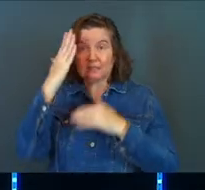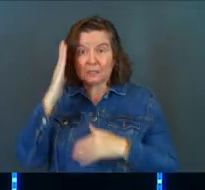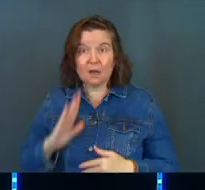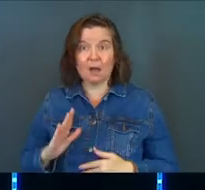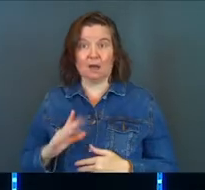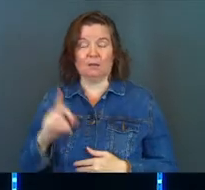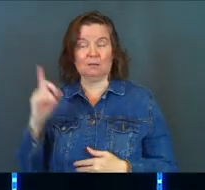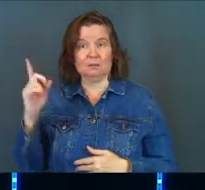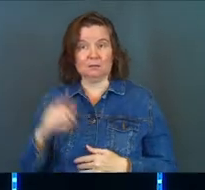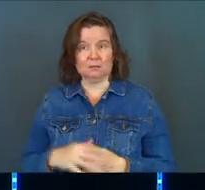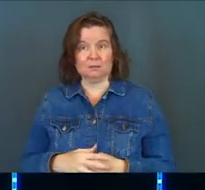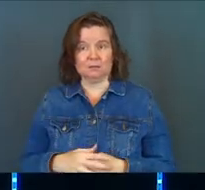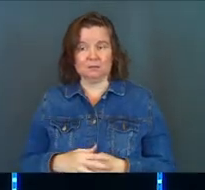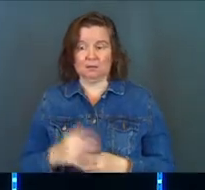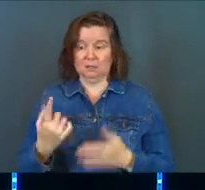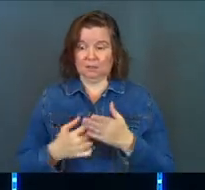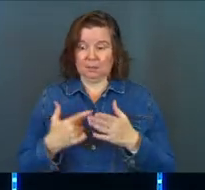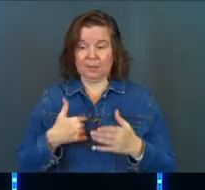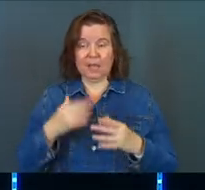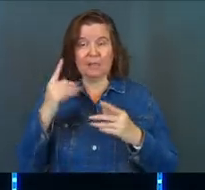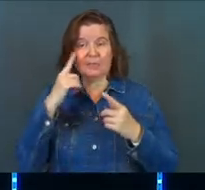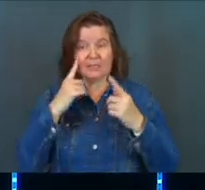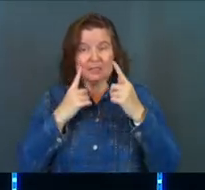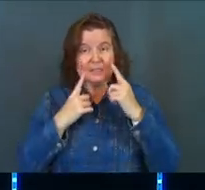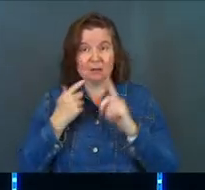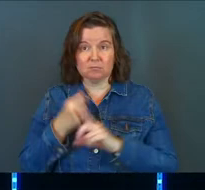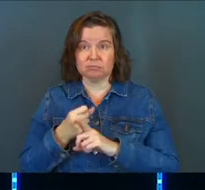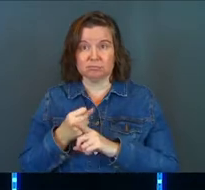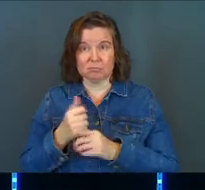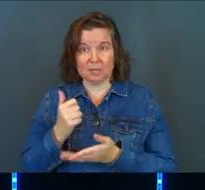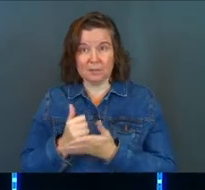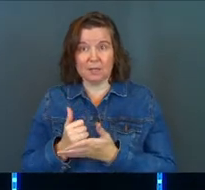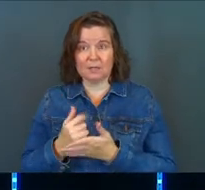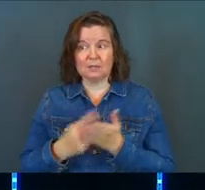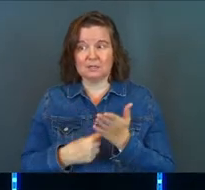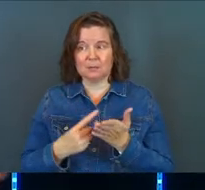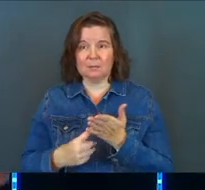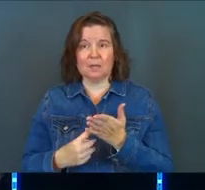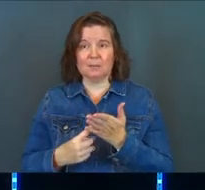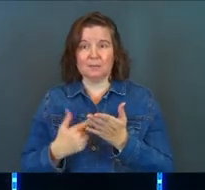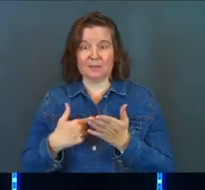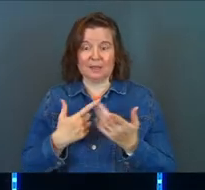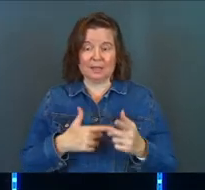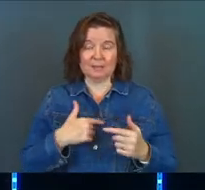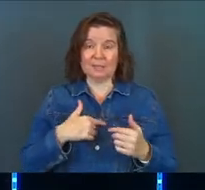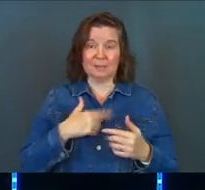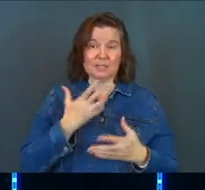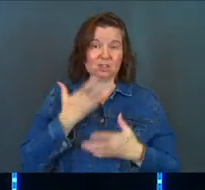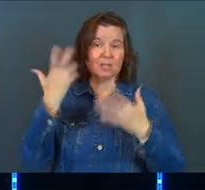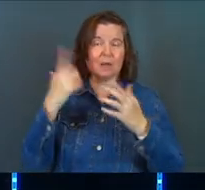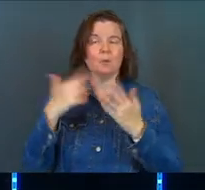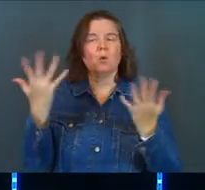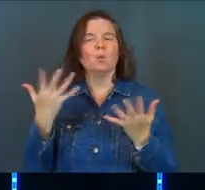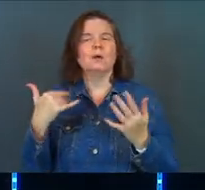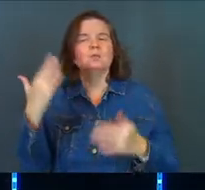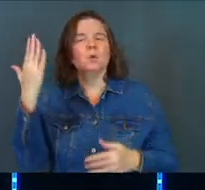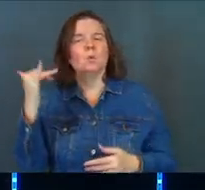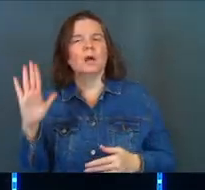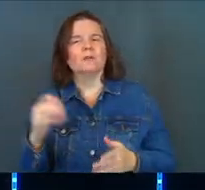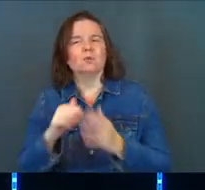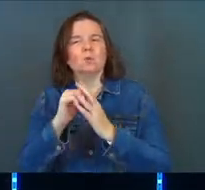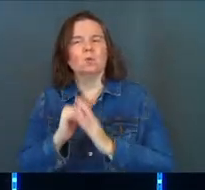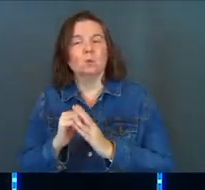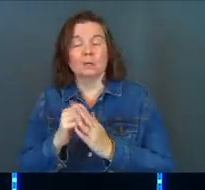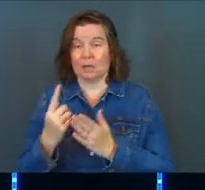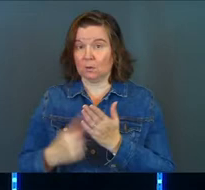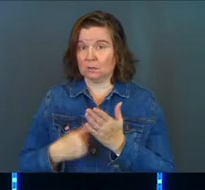God. And sometimes the tears come, amen. Sometimes the tears come and sometimes it's a shout. But what's the why of your